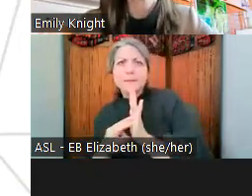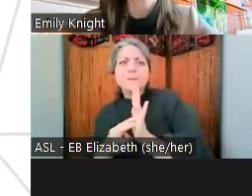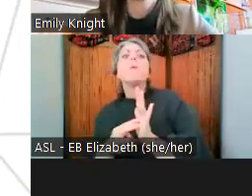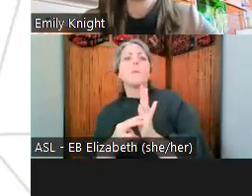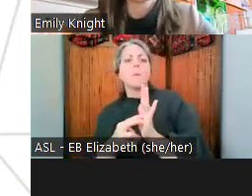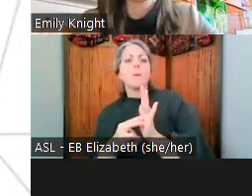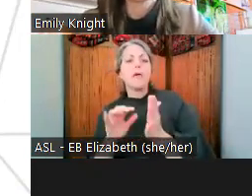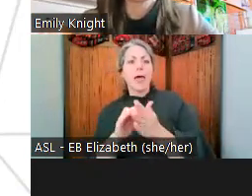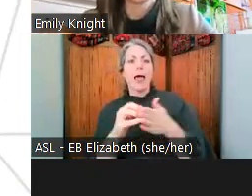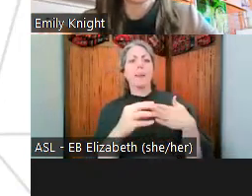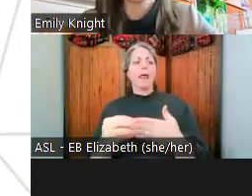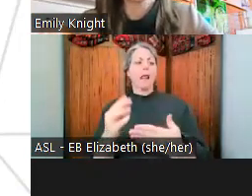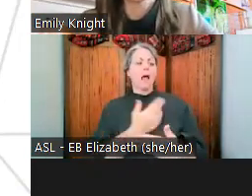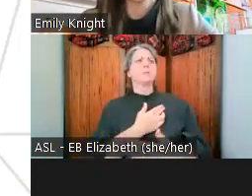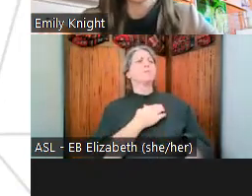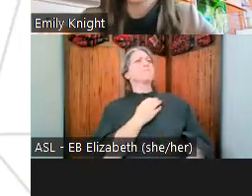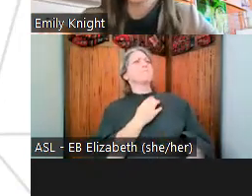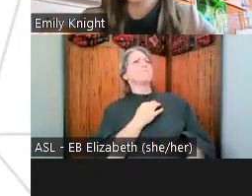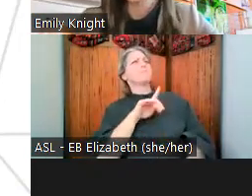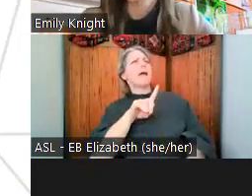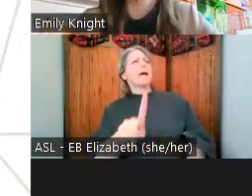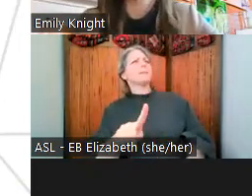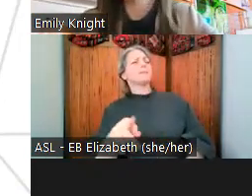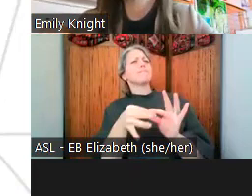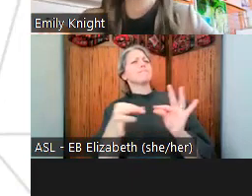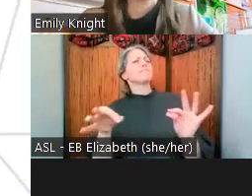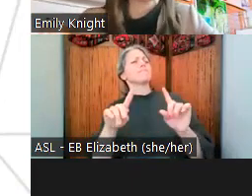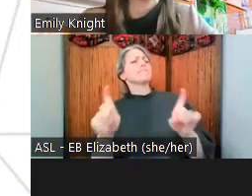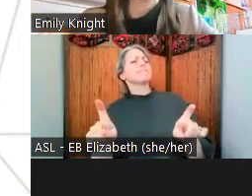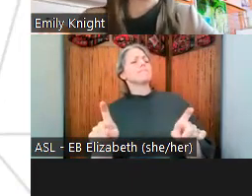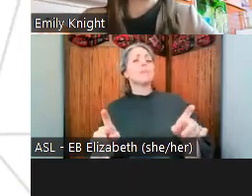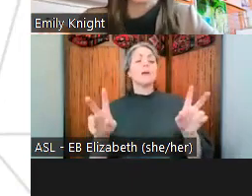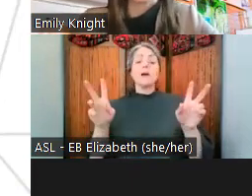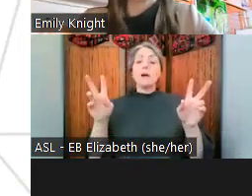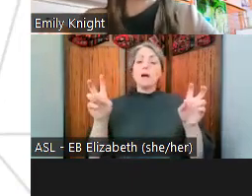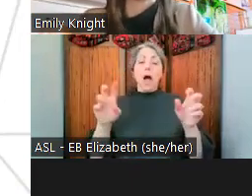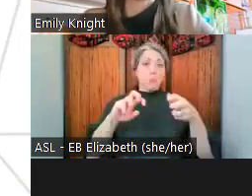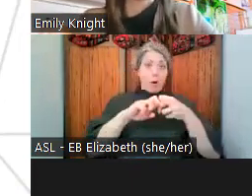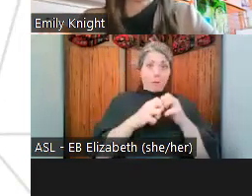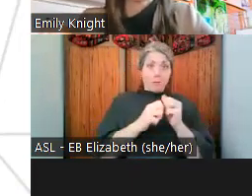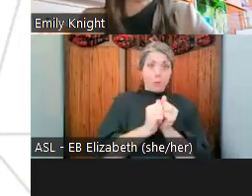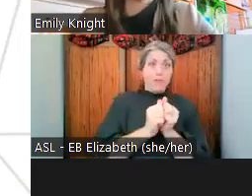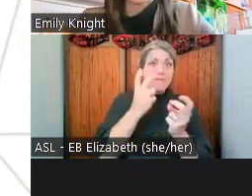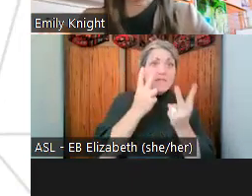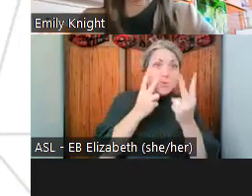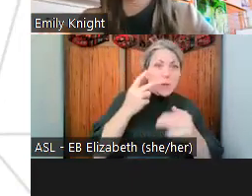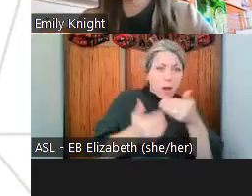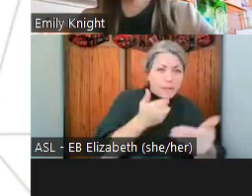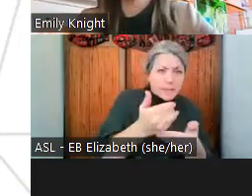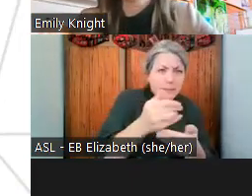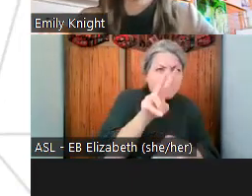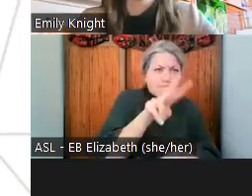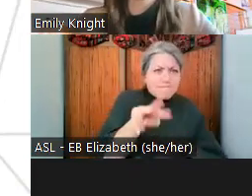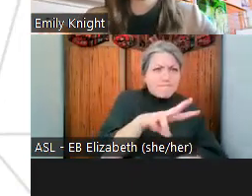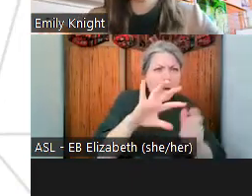this led us to the question of whether problems with visual processing of how people